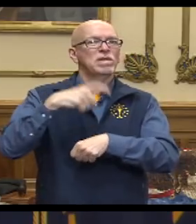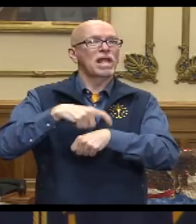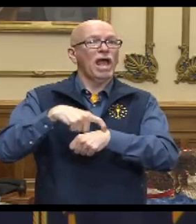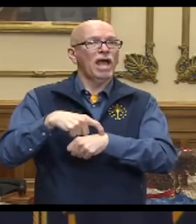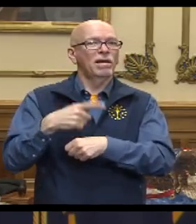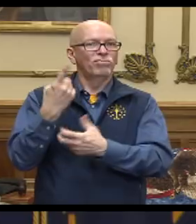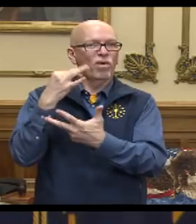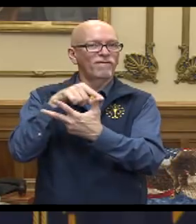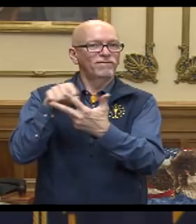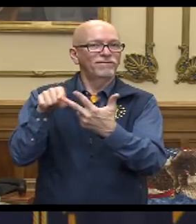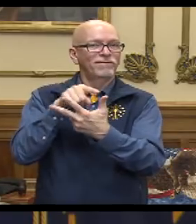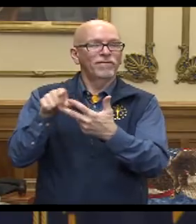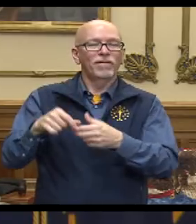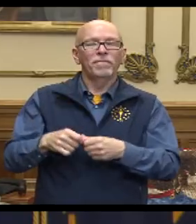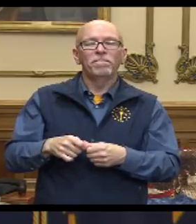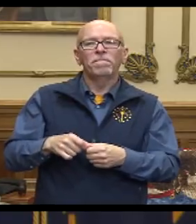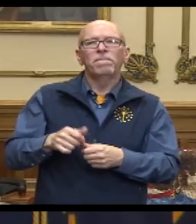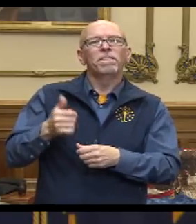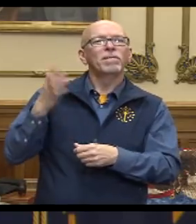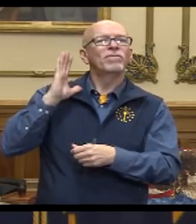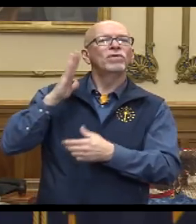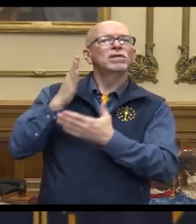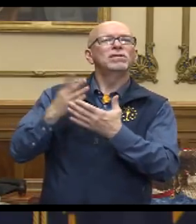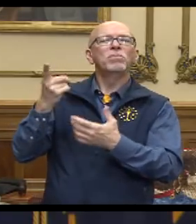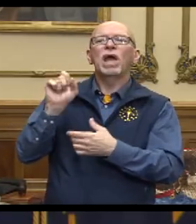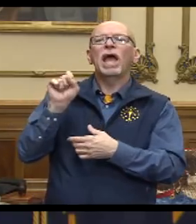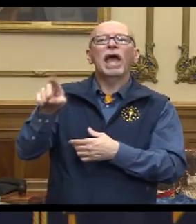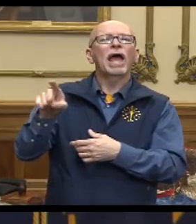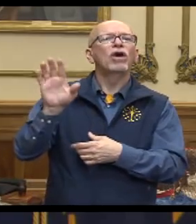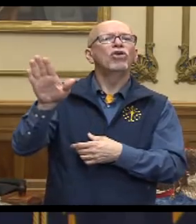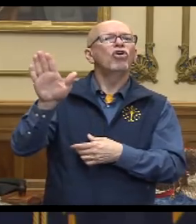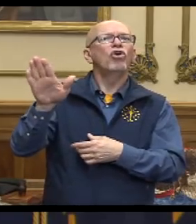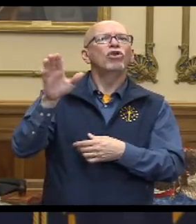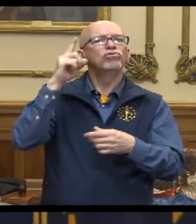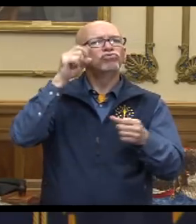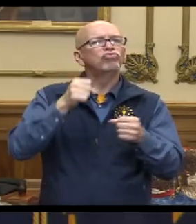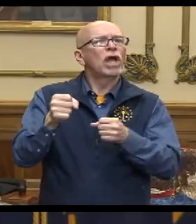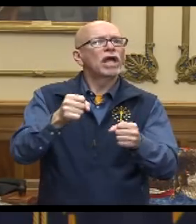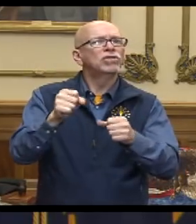times, was once asked about his strategy for winning.